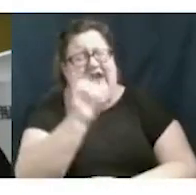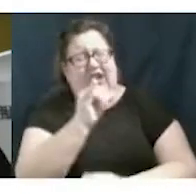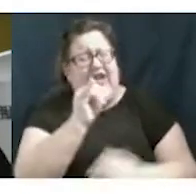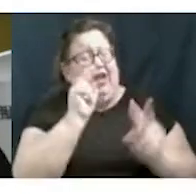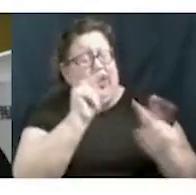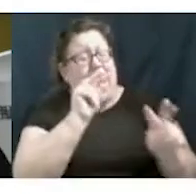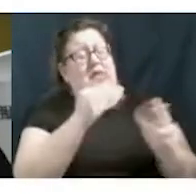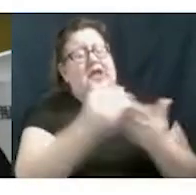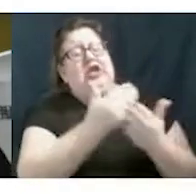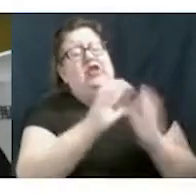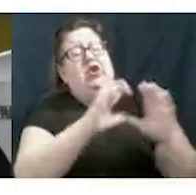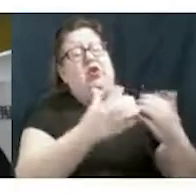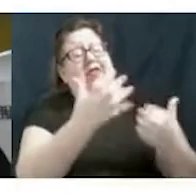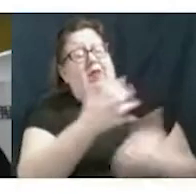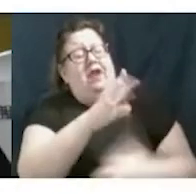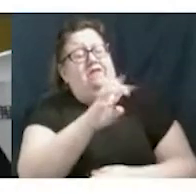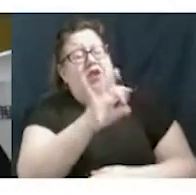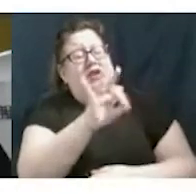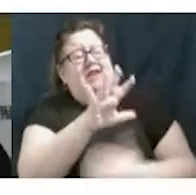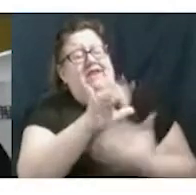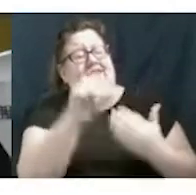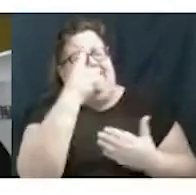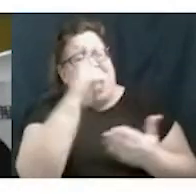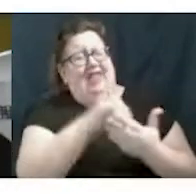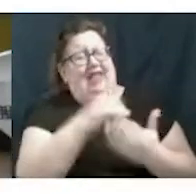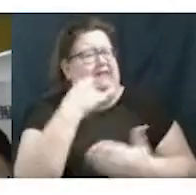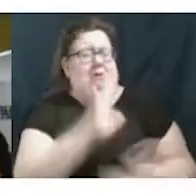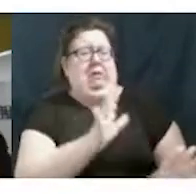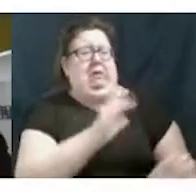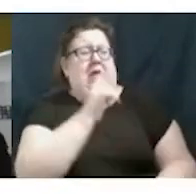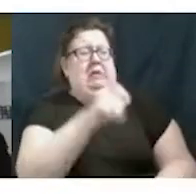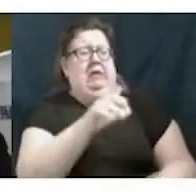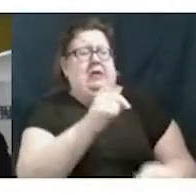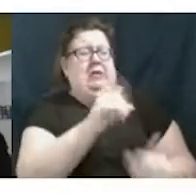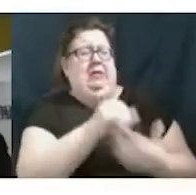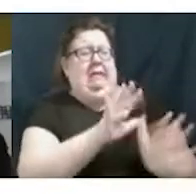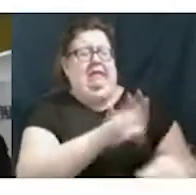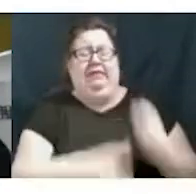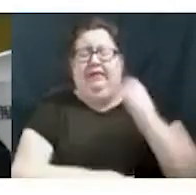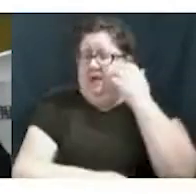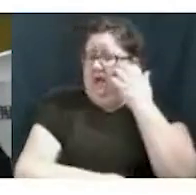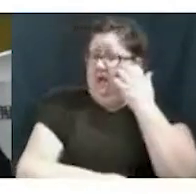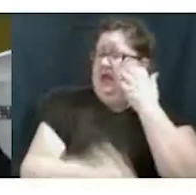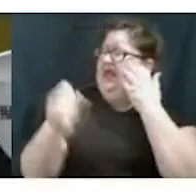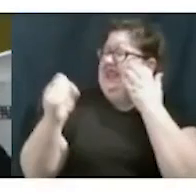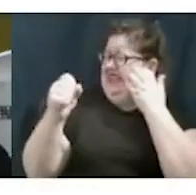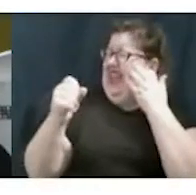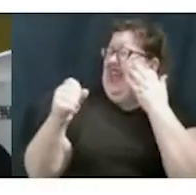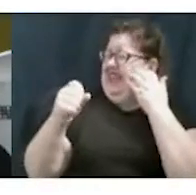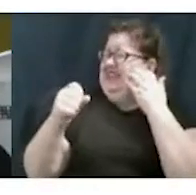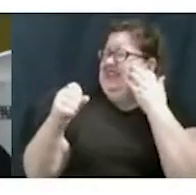they want $495 for, but I said I don't need to go that much route. Yeah, it's